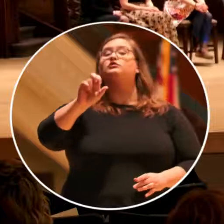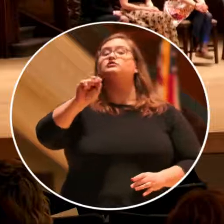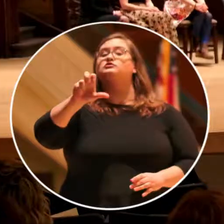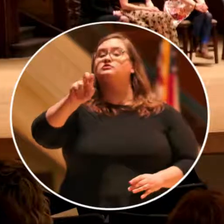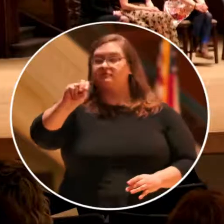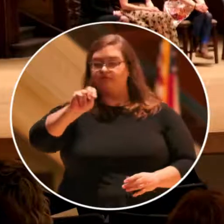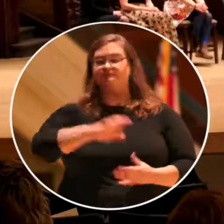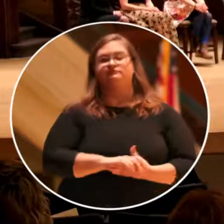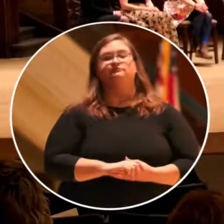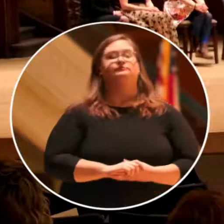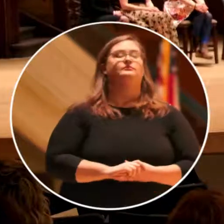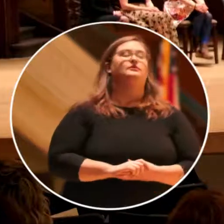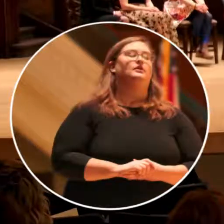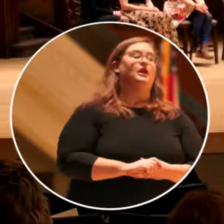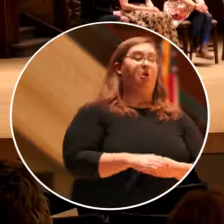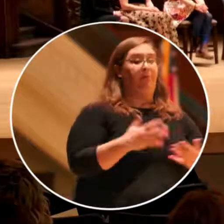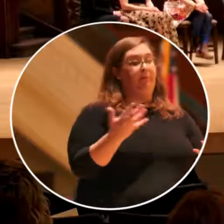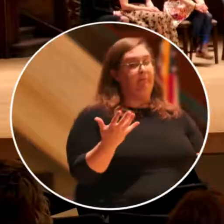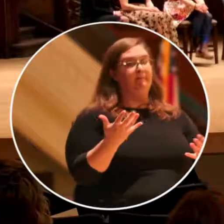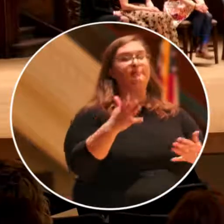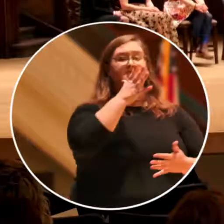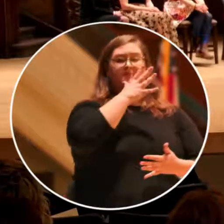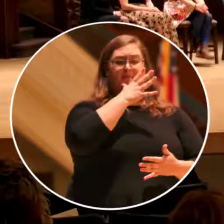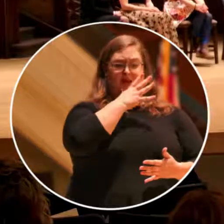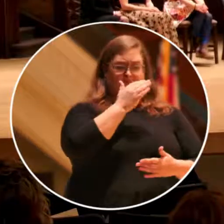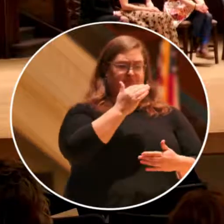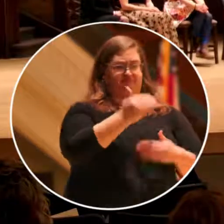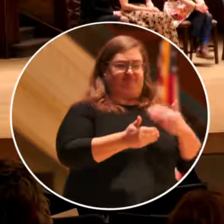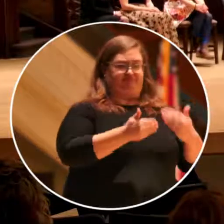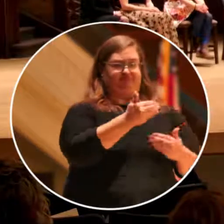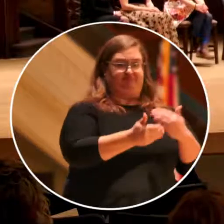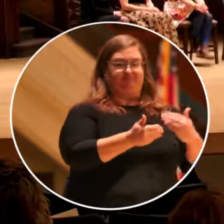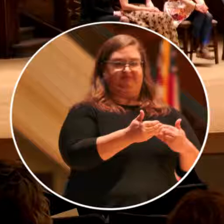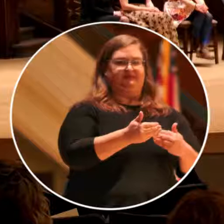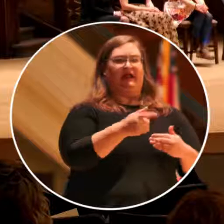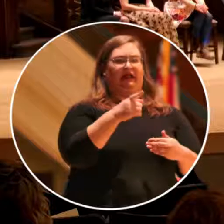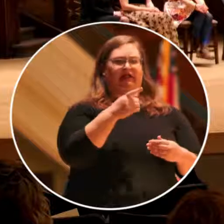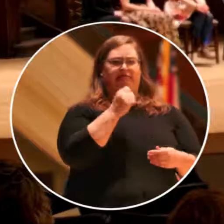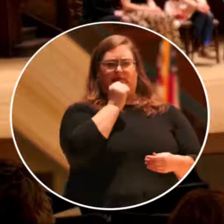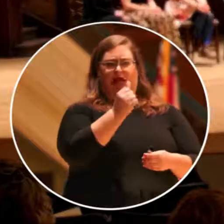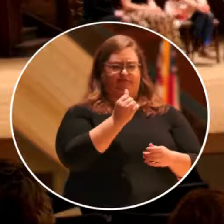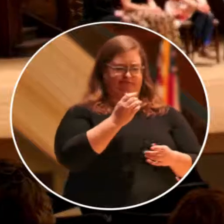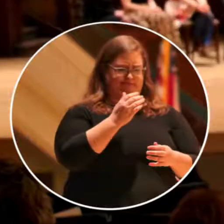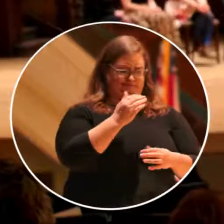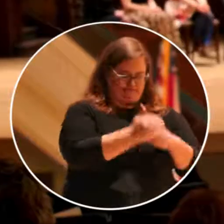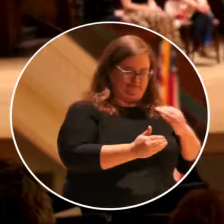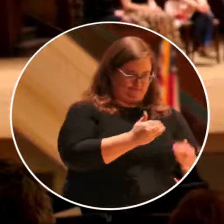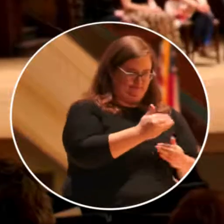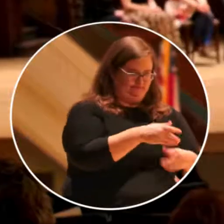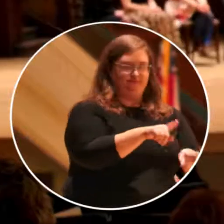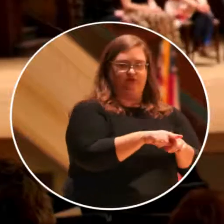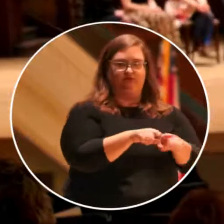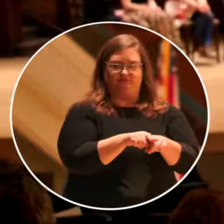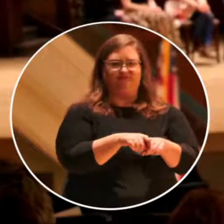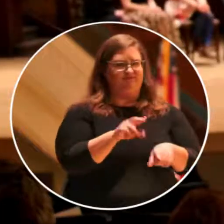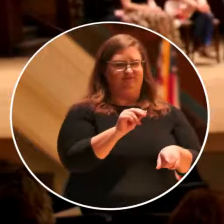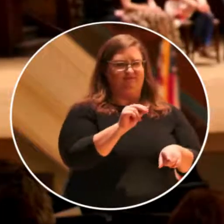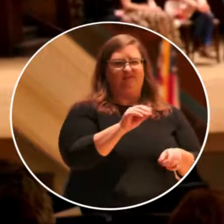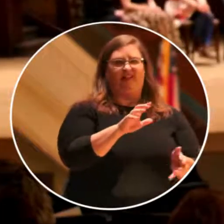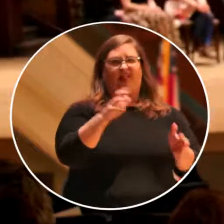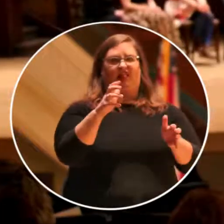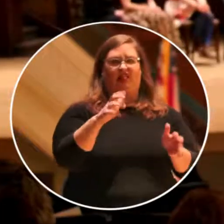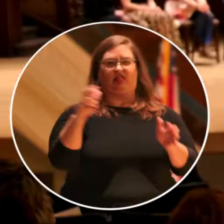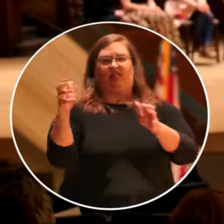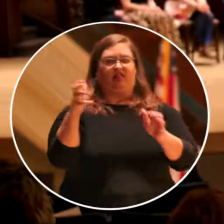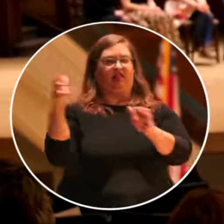motherhood often don't go as planned. Karen got a crash course in the unexpected, starting right from her